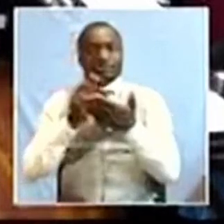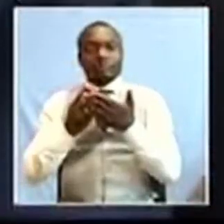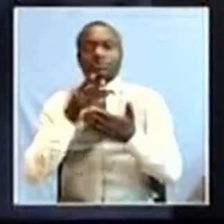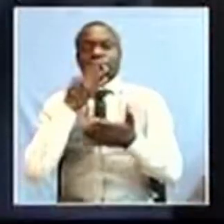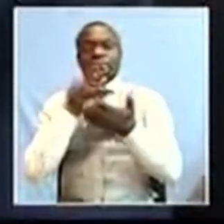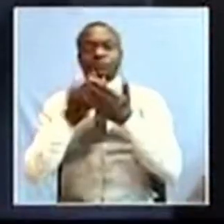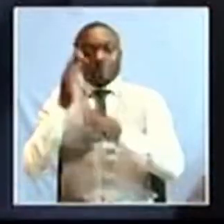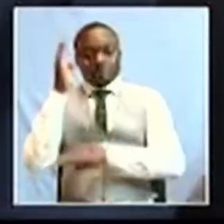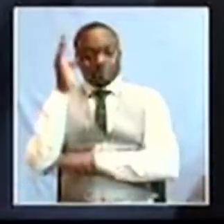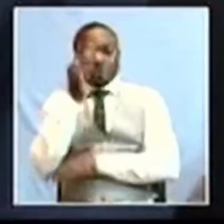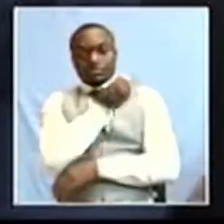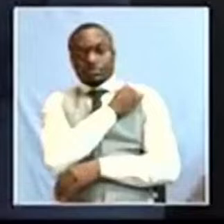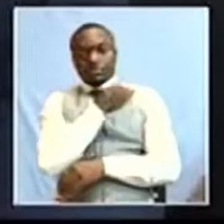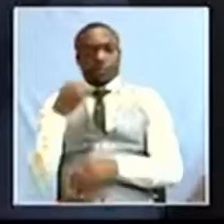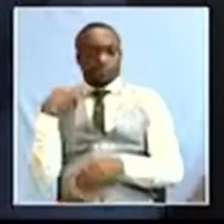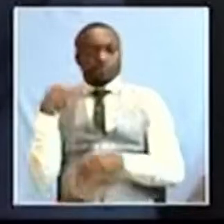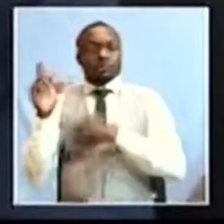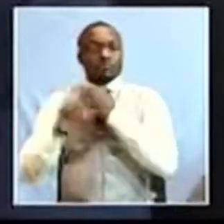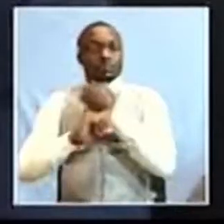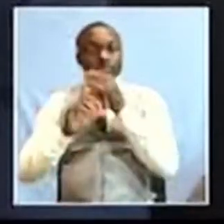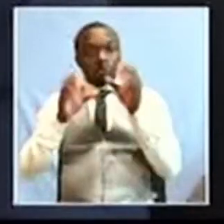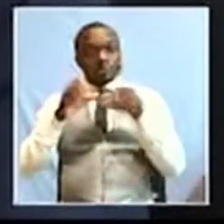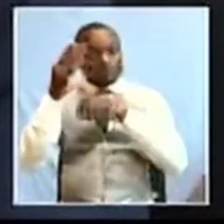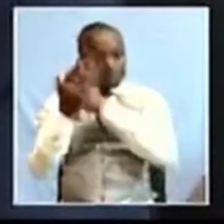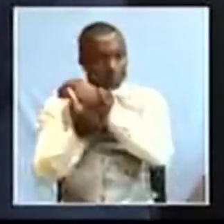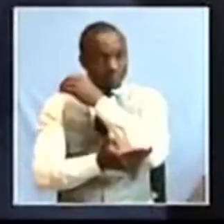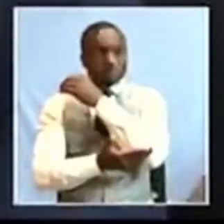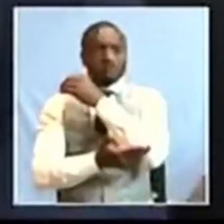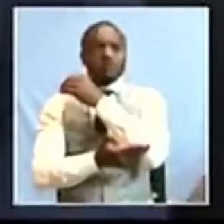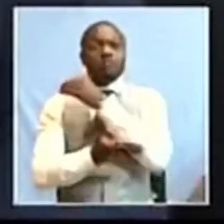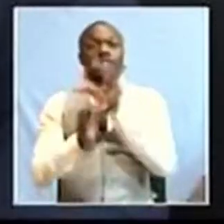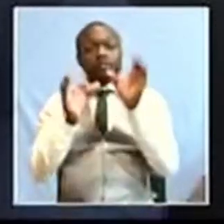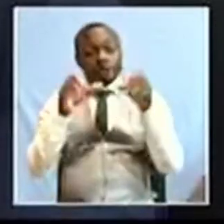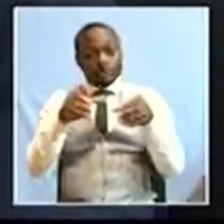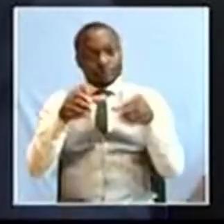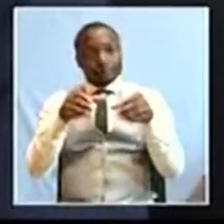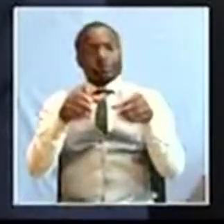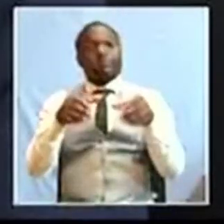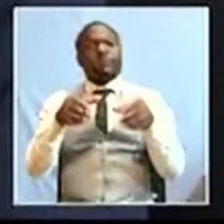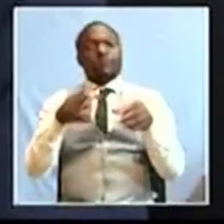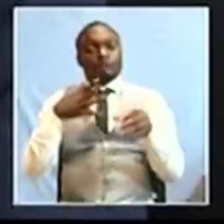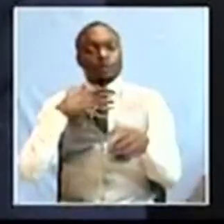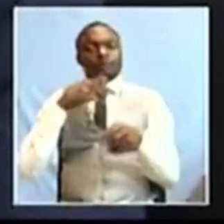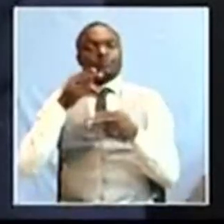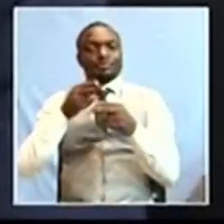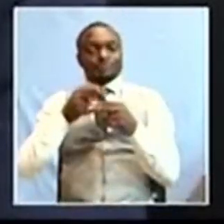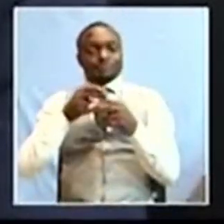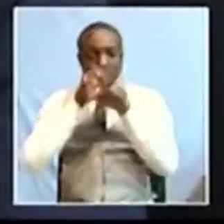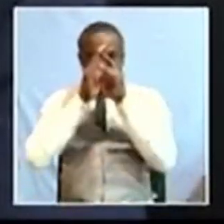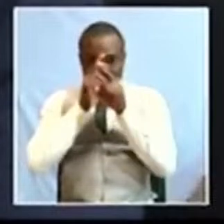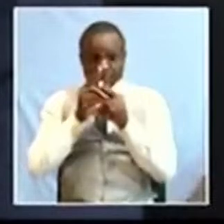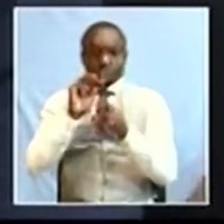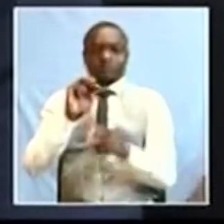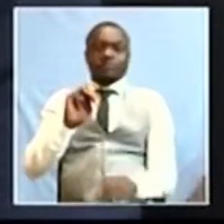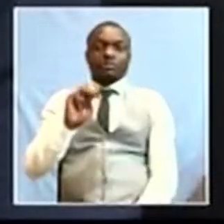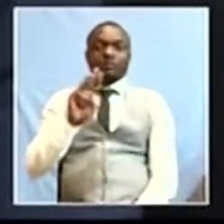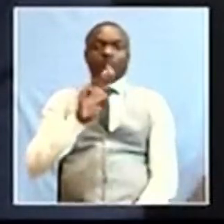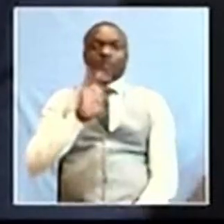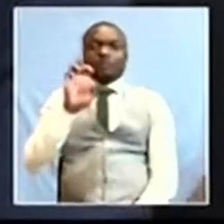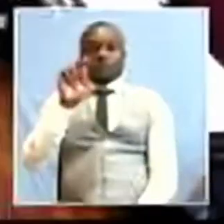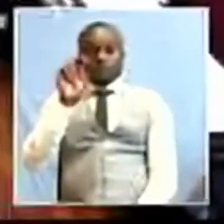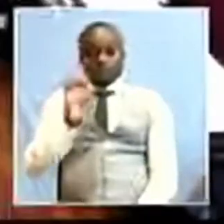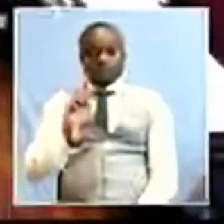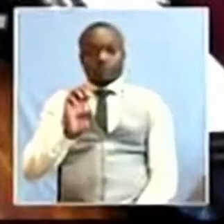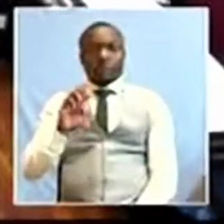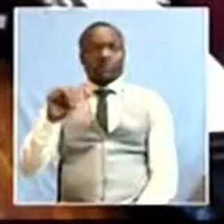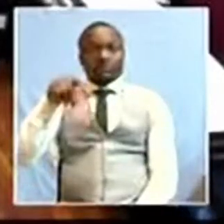afternoon, MONZE Town Council. You are most welcome to your committee. I'm Luhamba Mwene, Member of Parliament for Mangango. Thank you. The